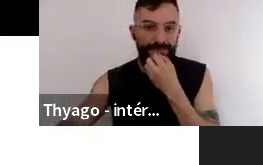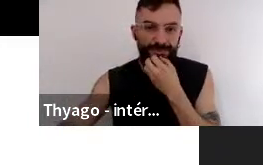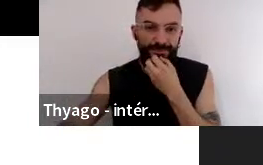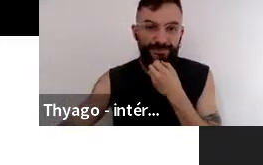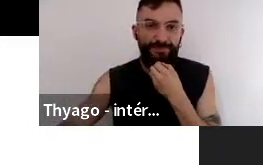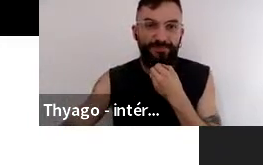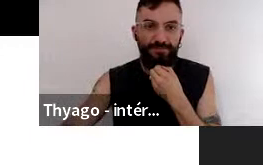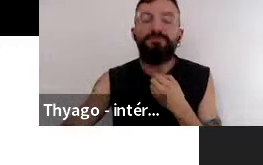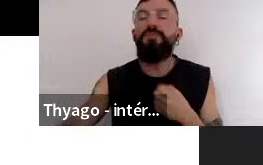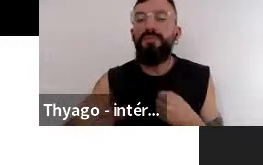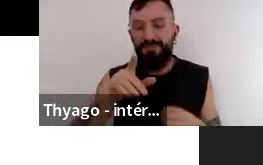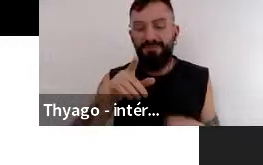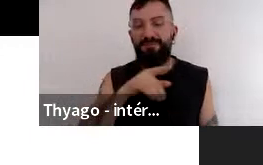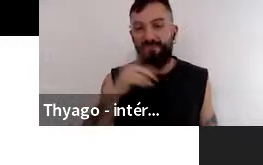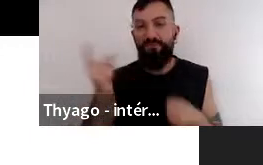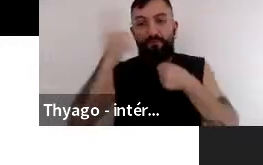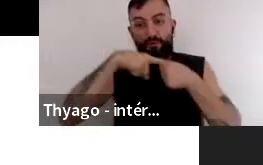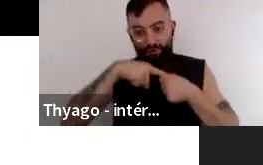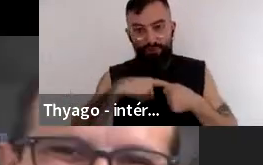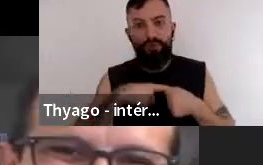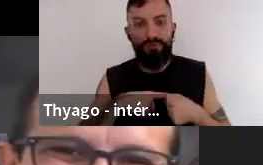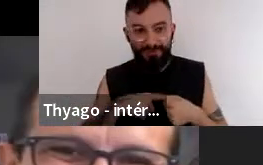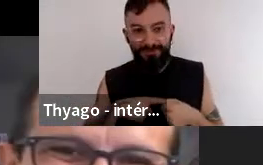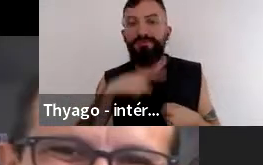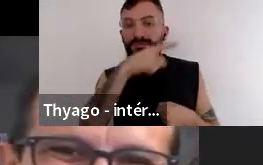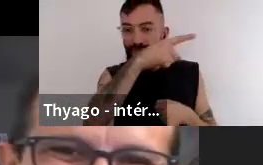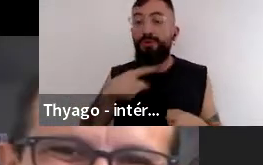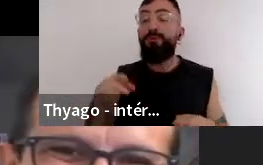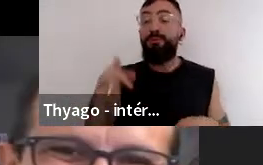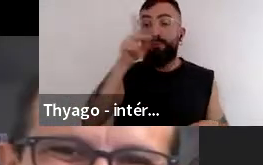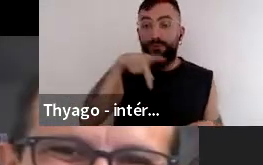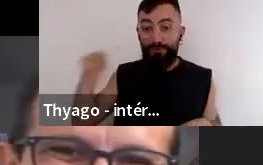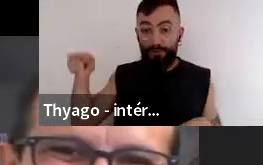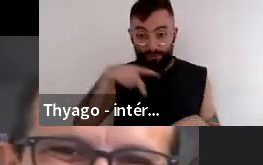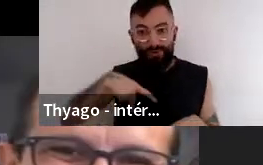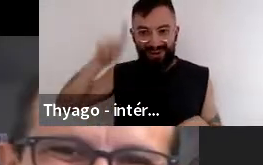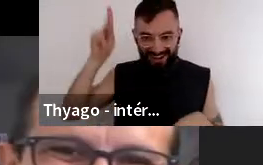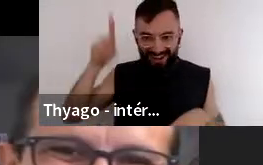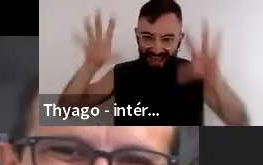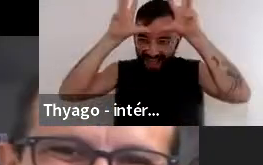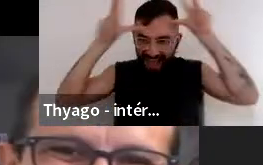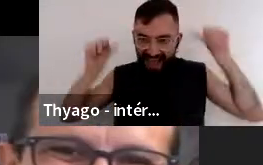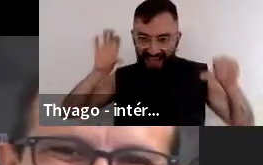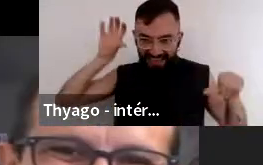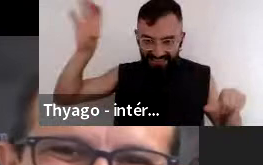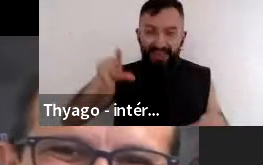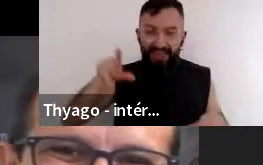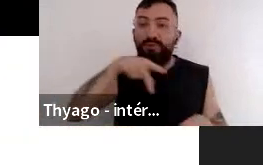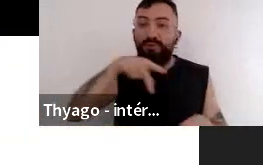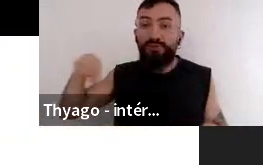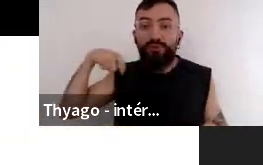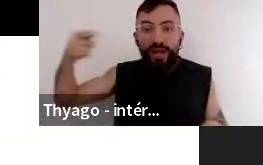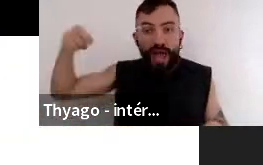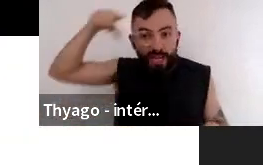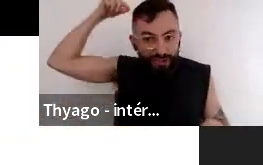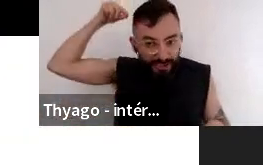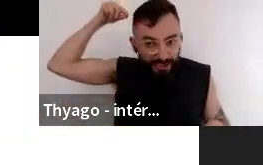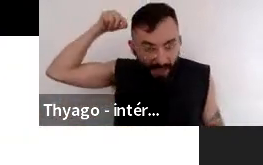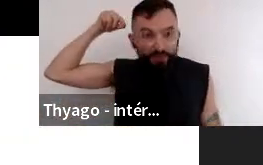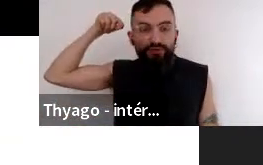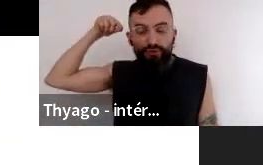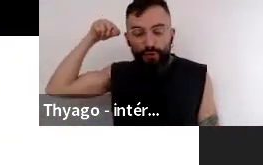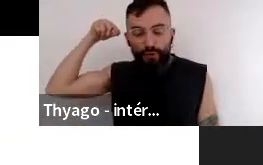A colleague from the Federal University of Acre, Professor Alexandre Meir de Souza. So he